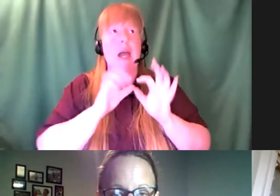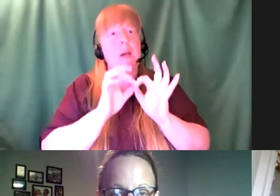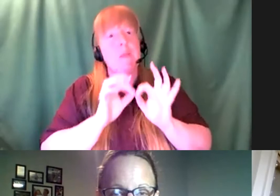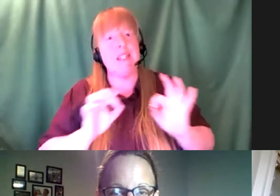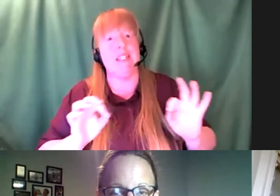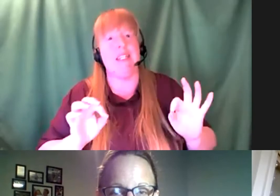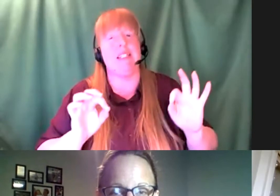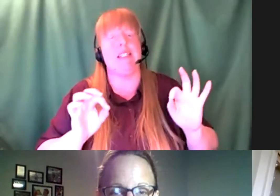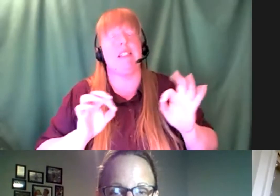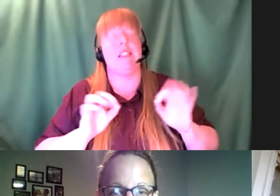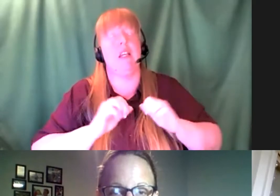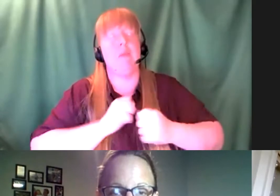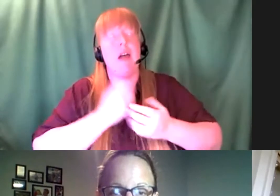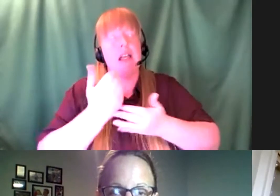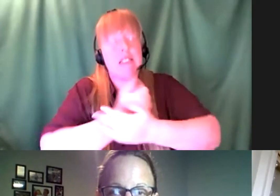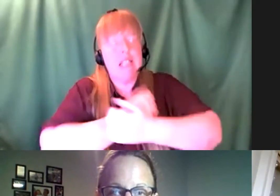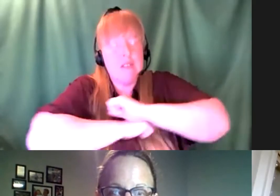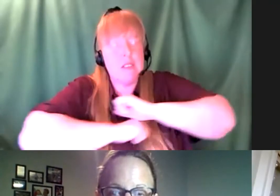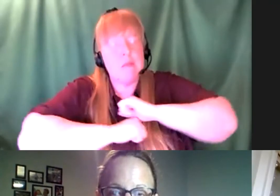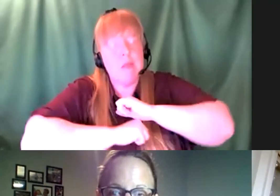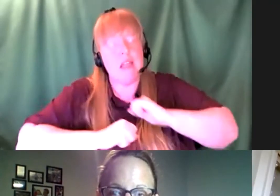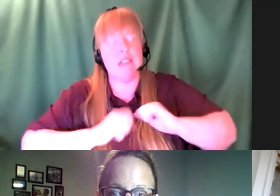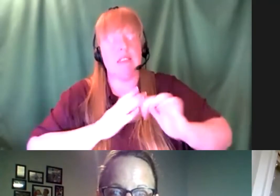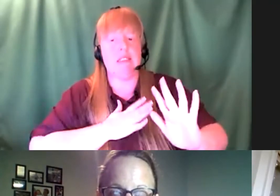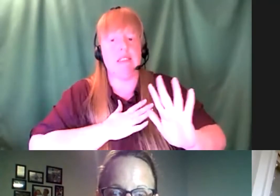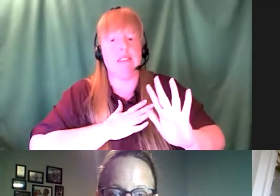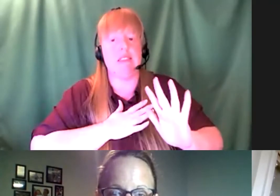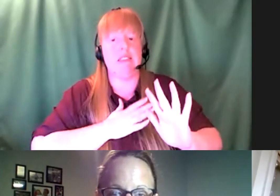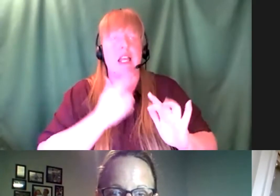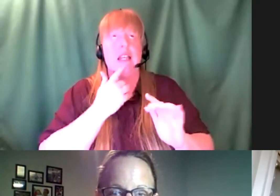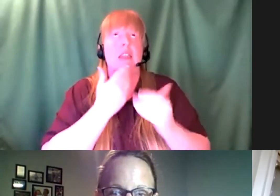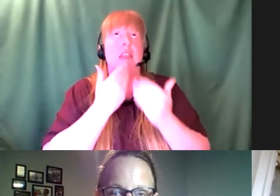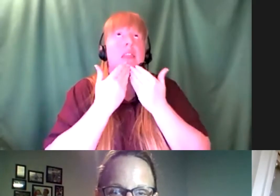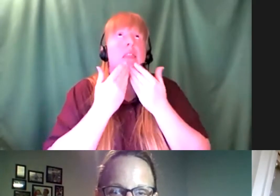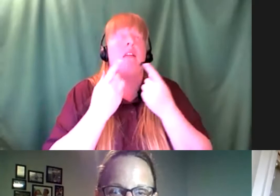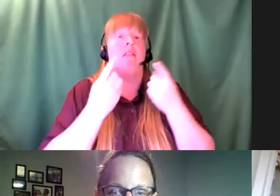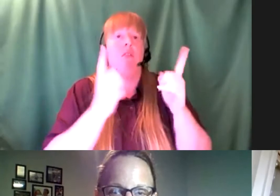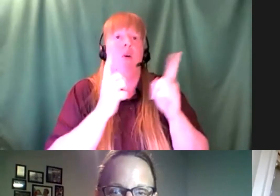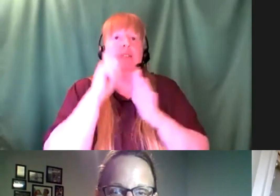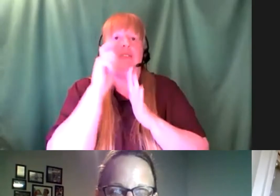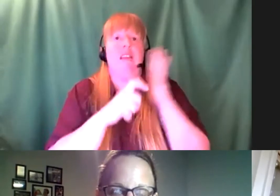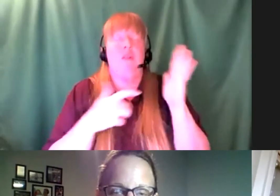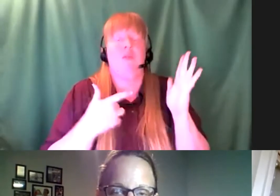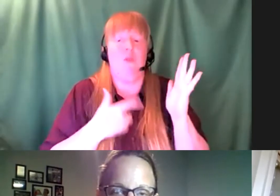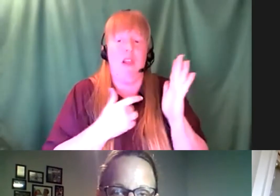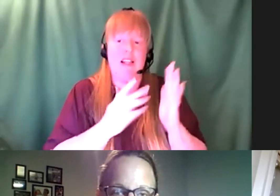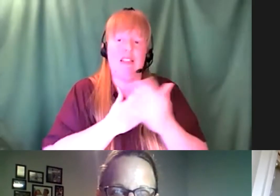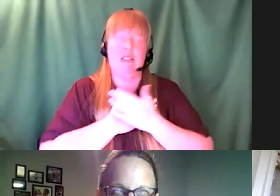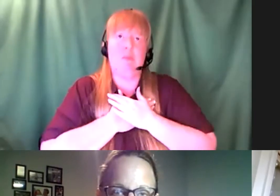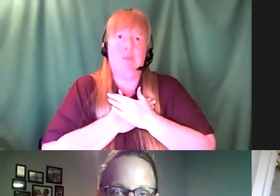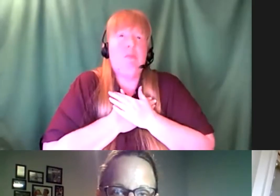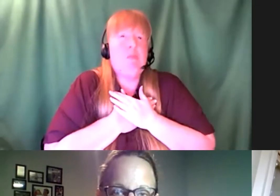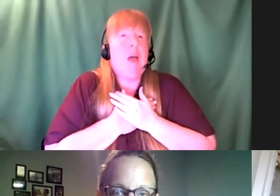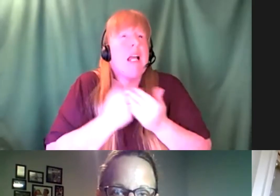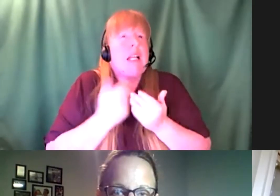is. It's just, I mean, God bless disabled toilets, but it's just I do think